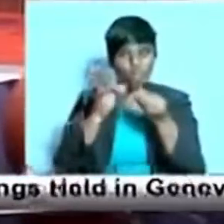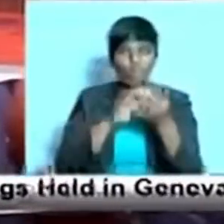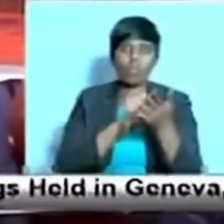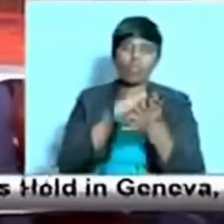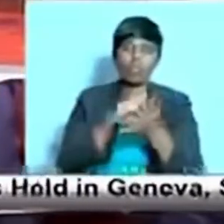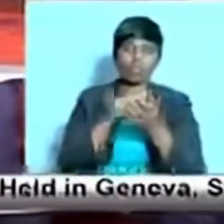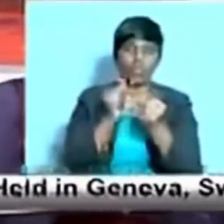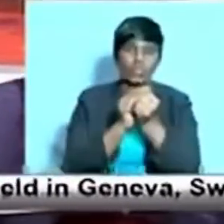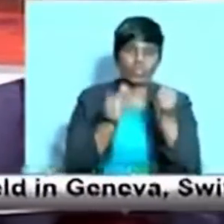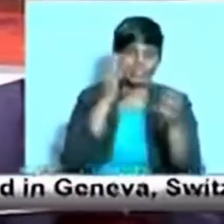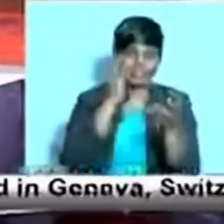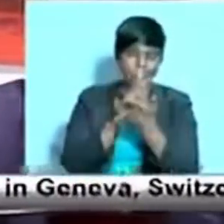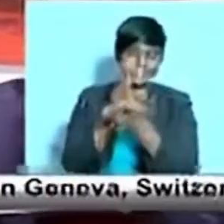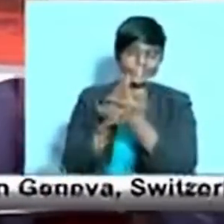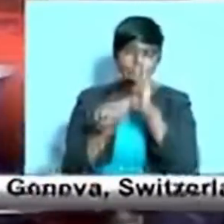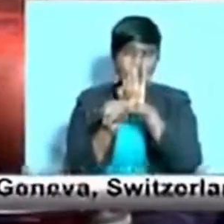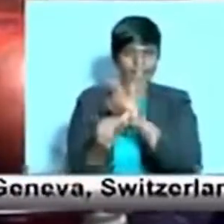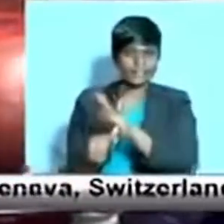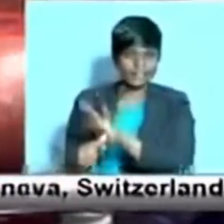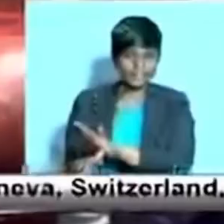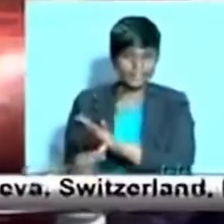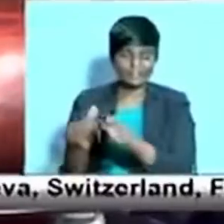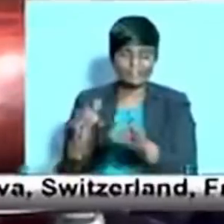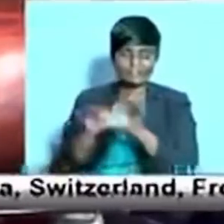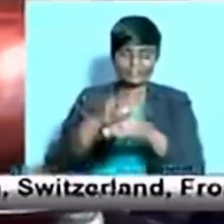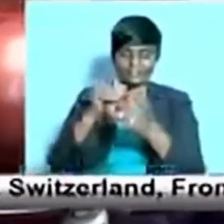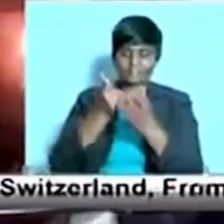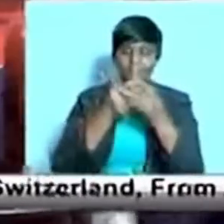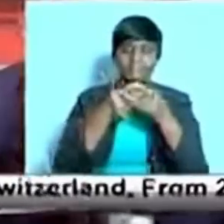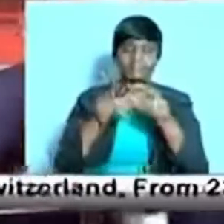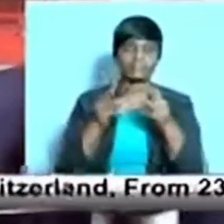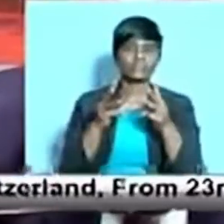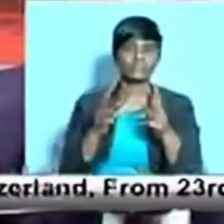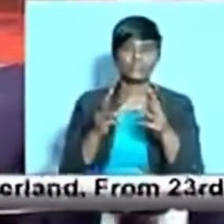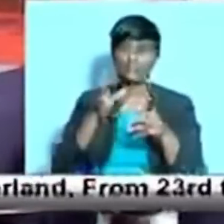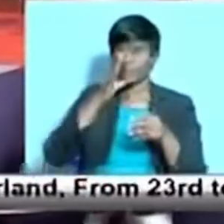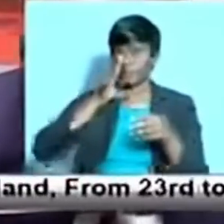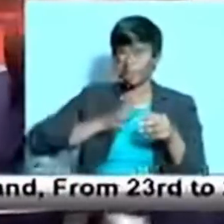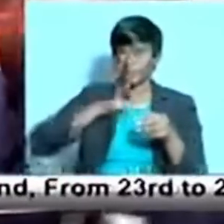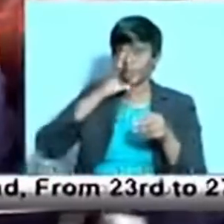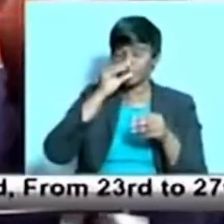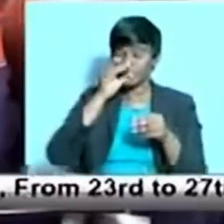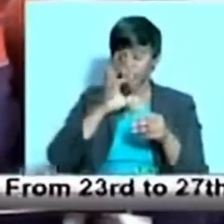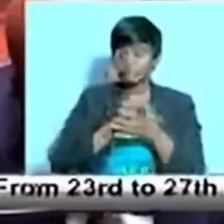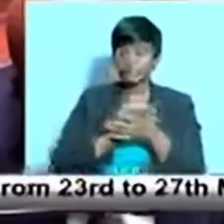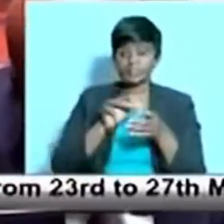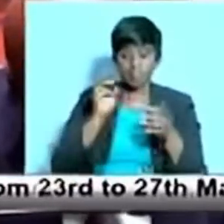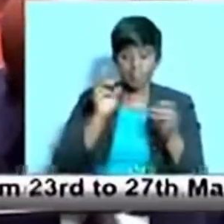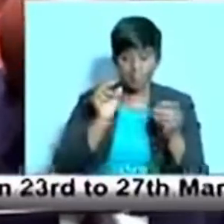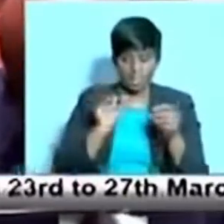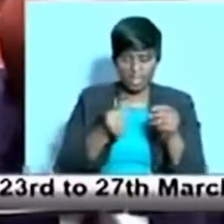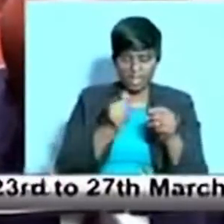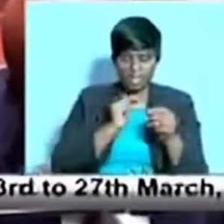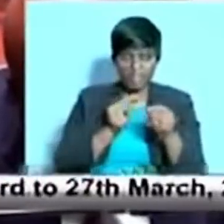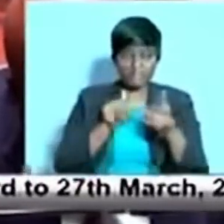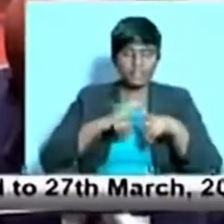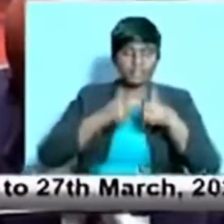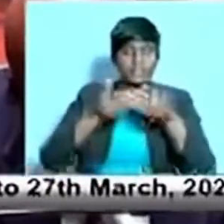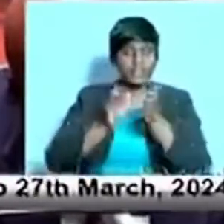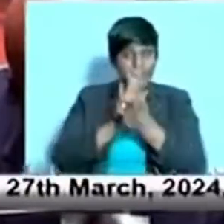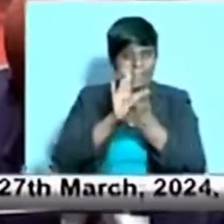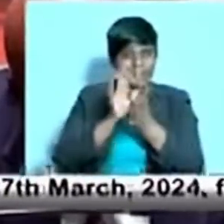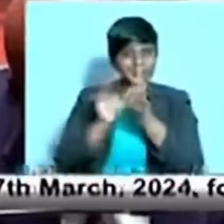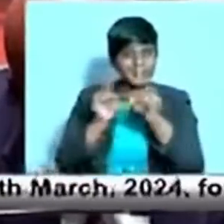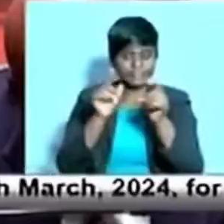and combat discrimination in all its forms. Madam Speaker, we were also called upon to